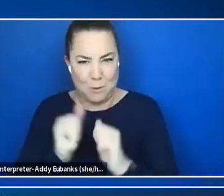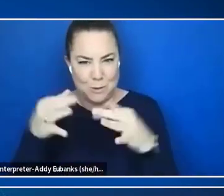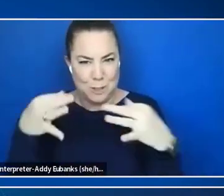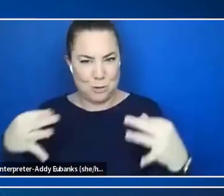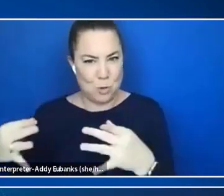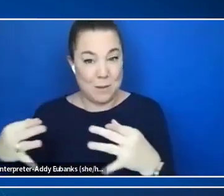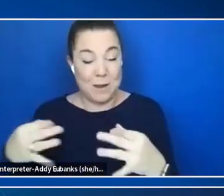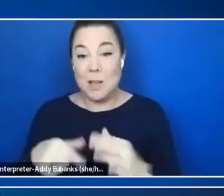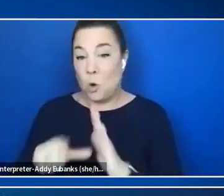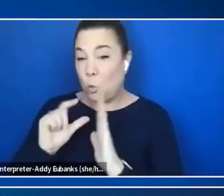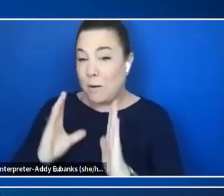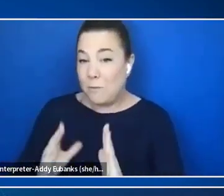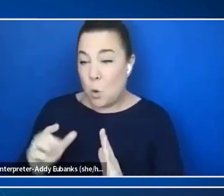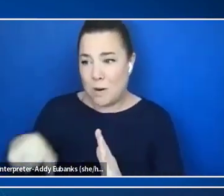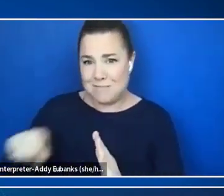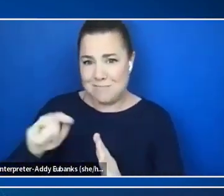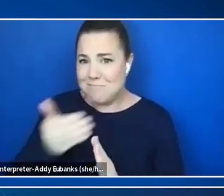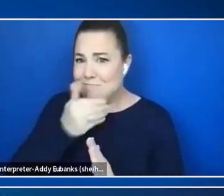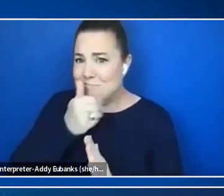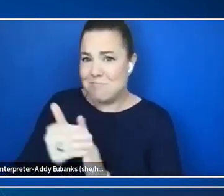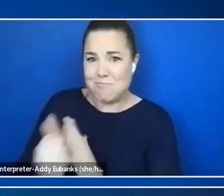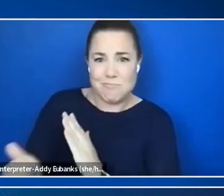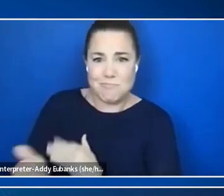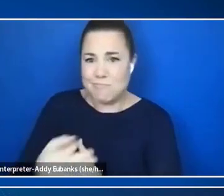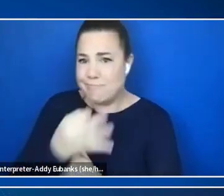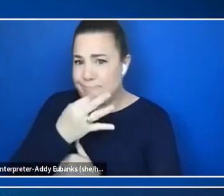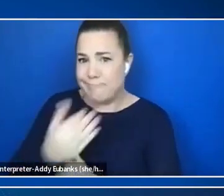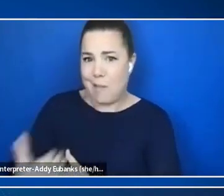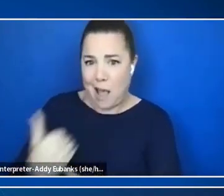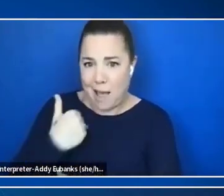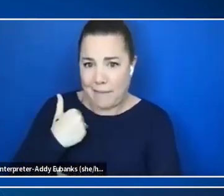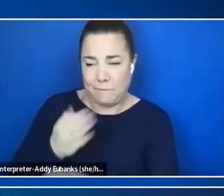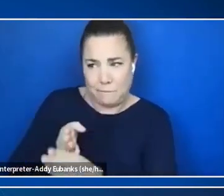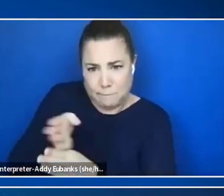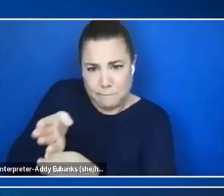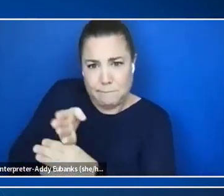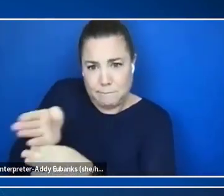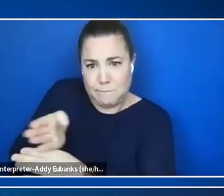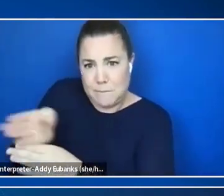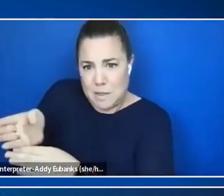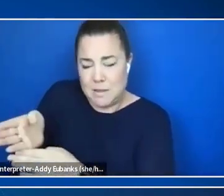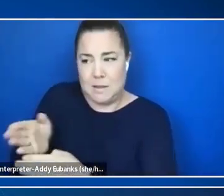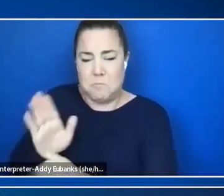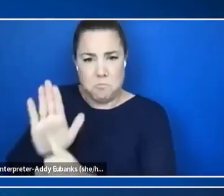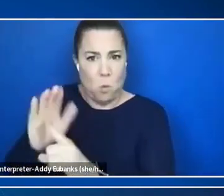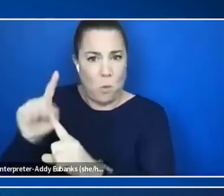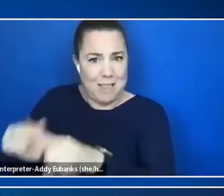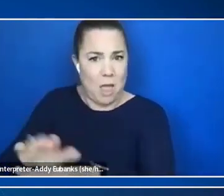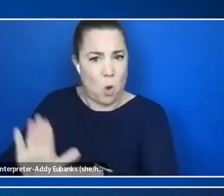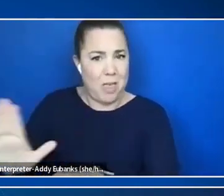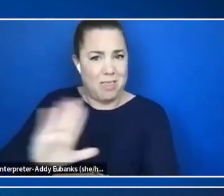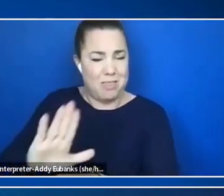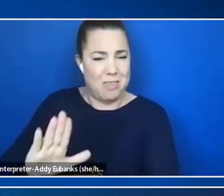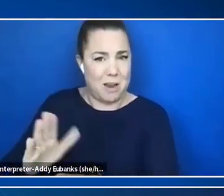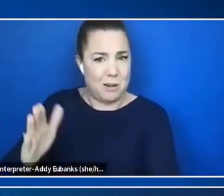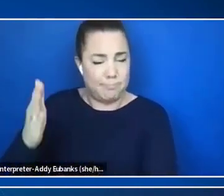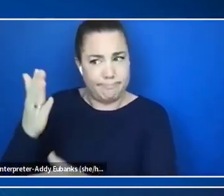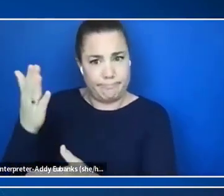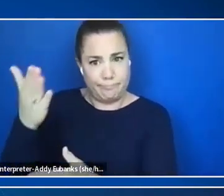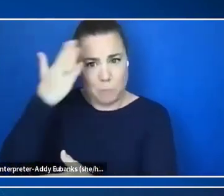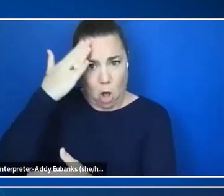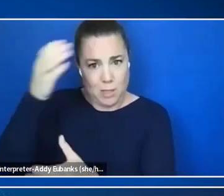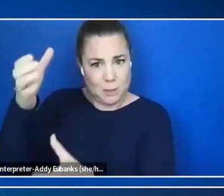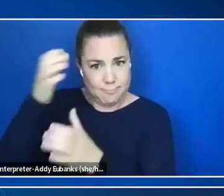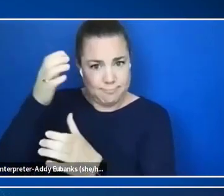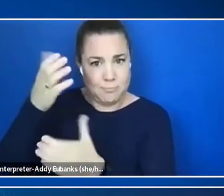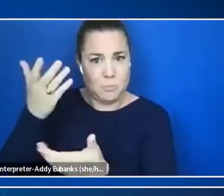on them with their expertise in any field. There are too many caveats in every field to kind of give more specific instructions. So they